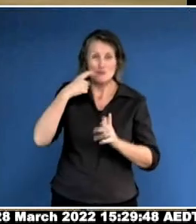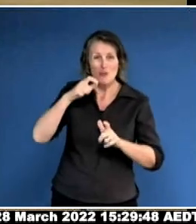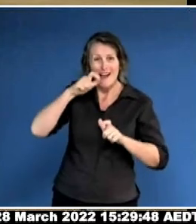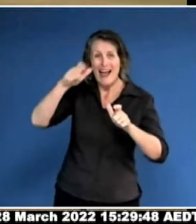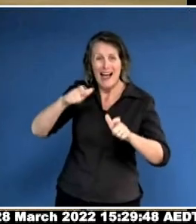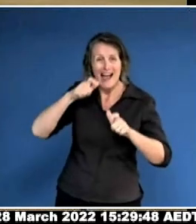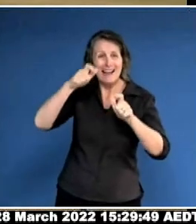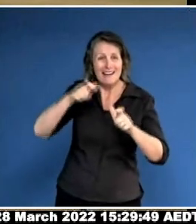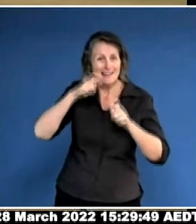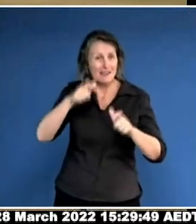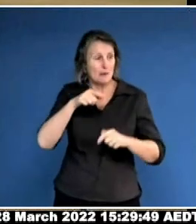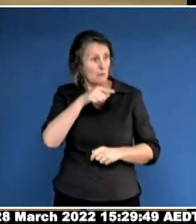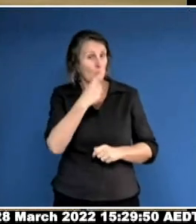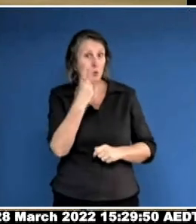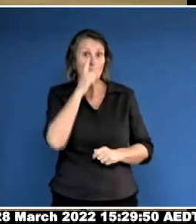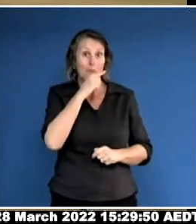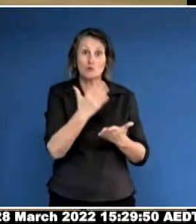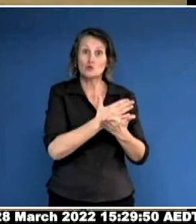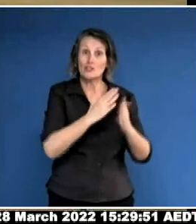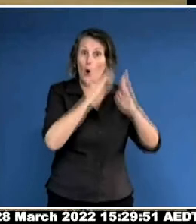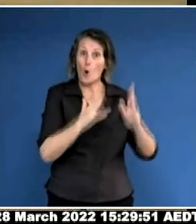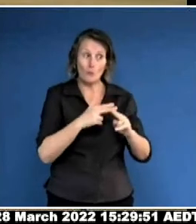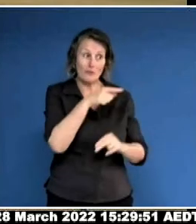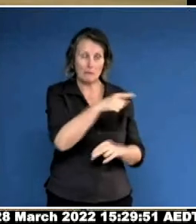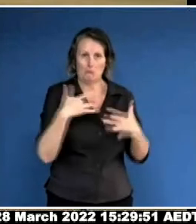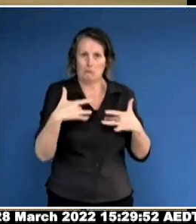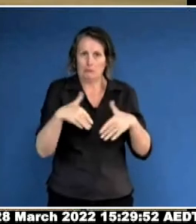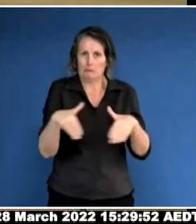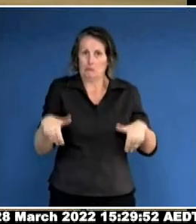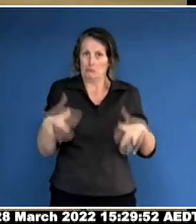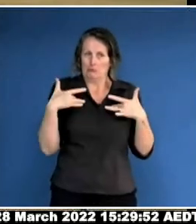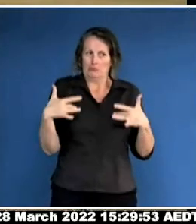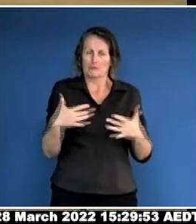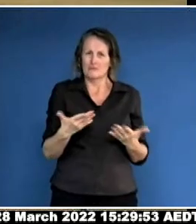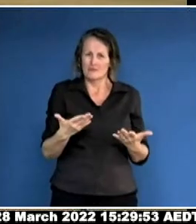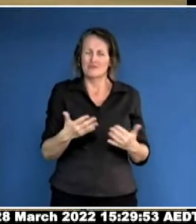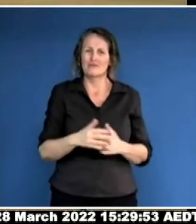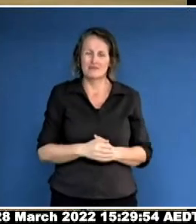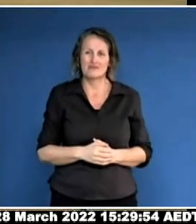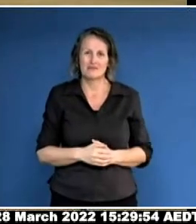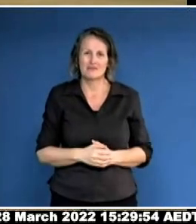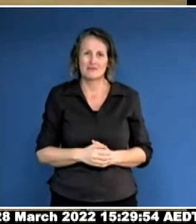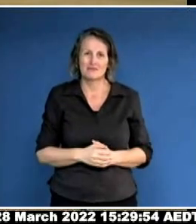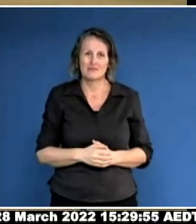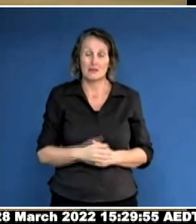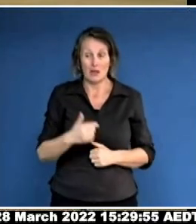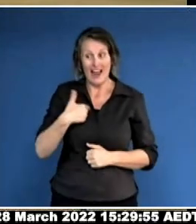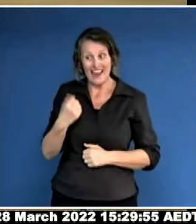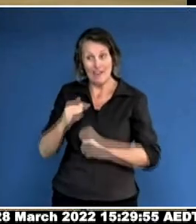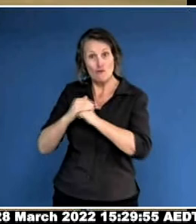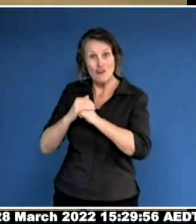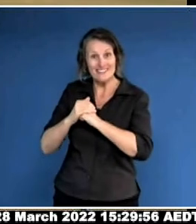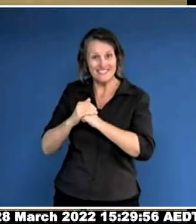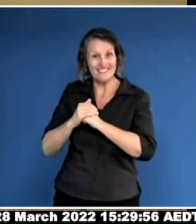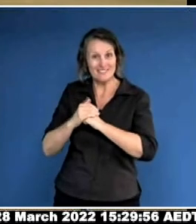but the people he was living with didn't want to get involved. I had some friends who I lived with next door. I must